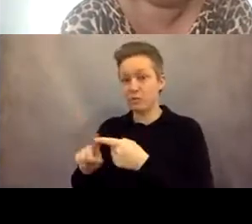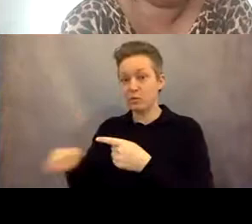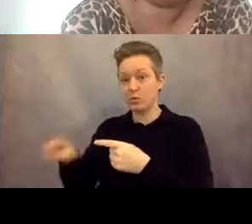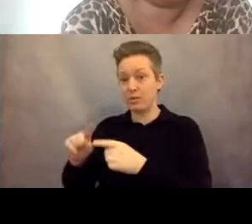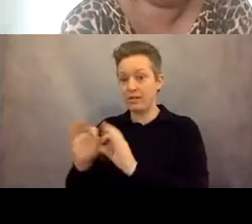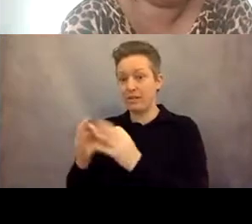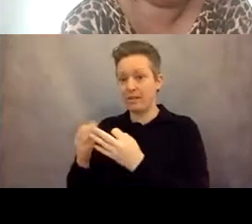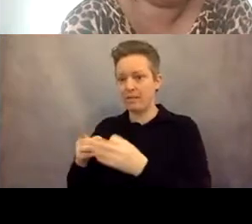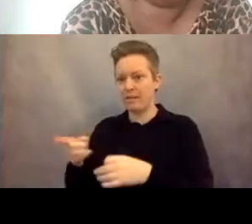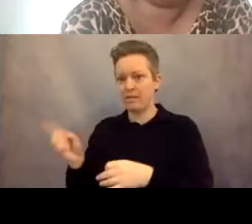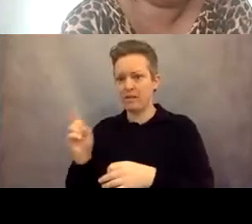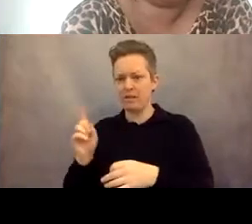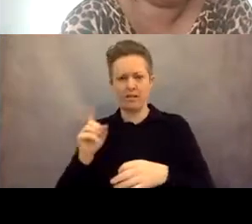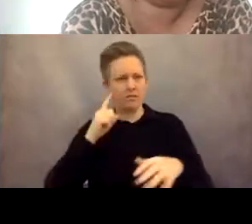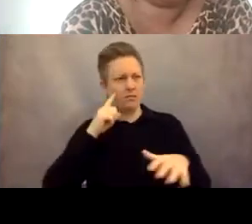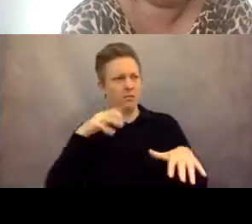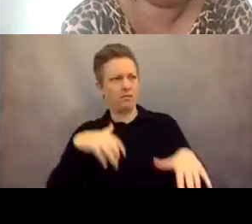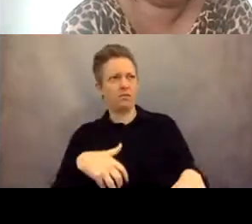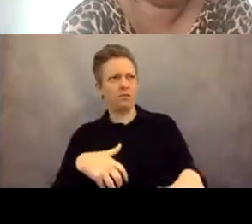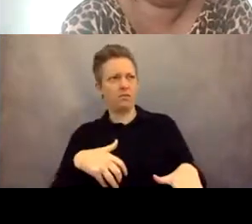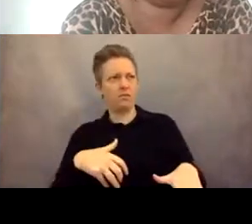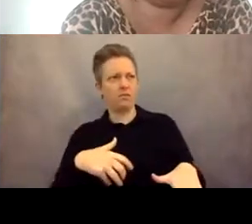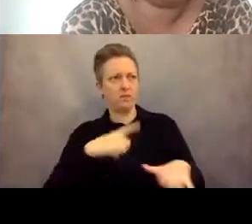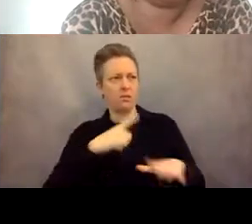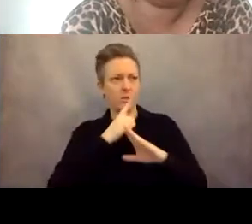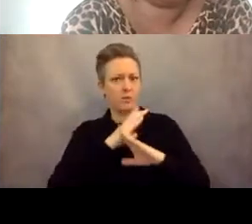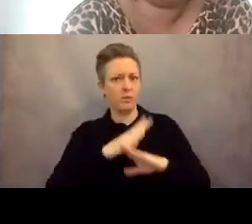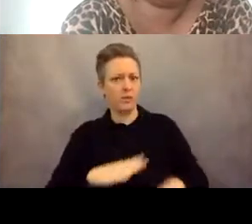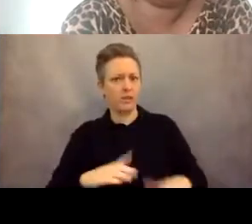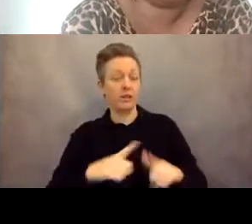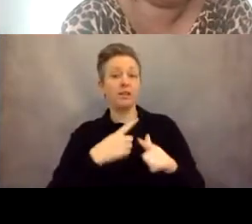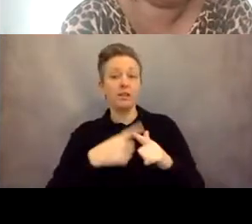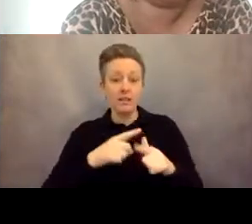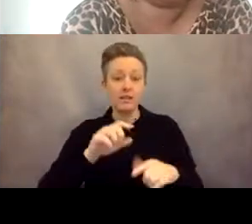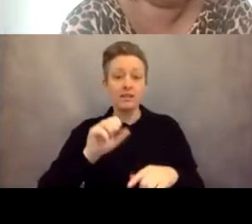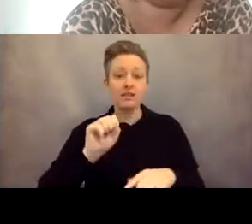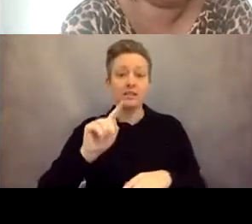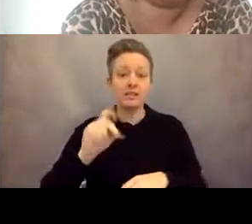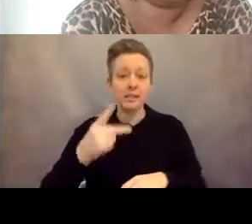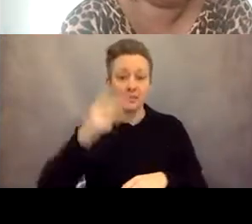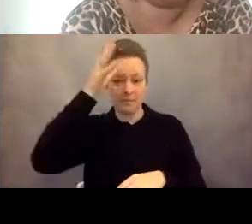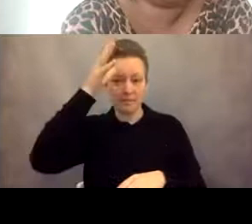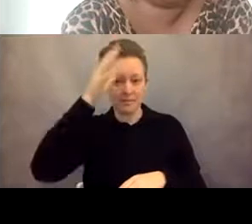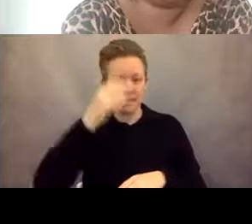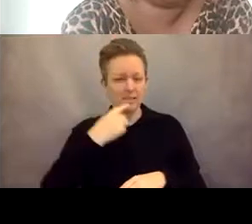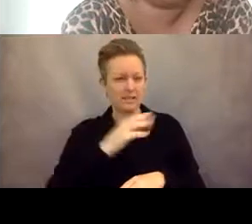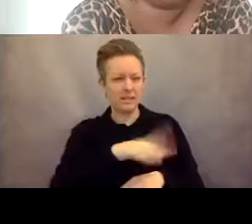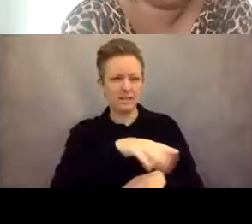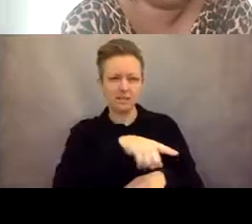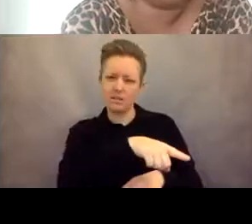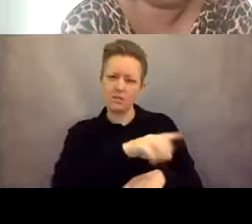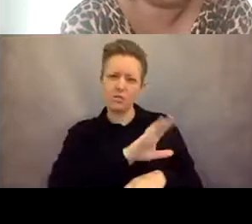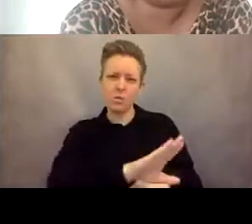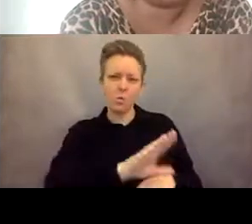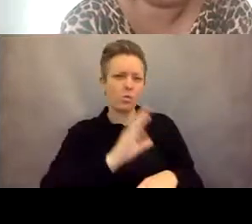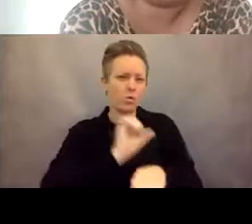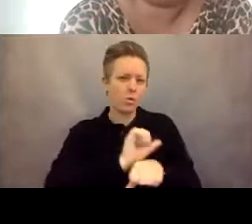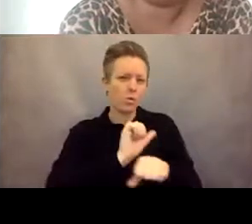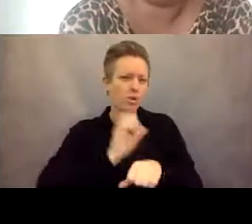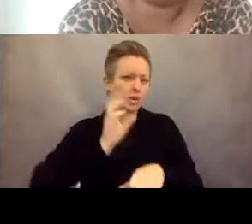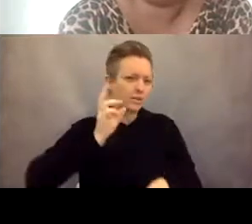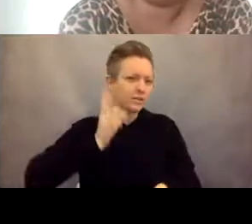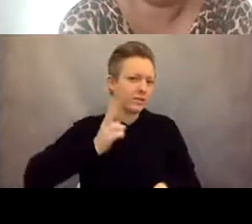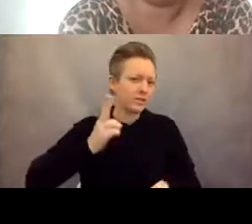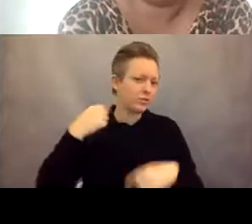very uncomfortable pause happened. And ultimately it was my stepfather-in-law who said, "Are you sure all this trauma work hasn't gotten to you?" And honestly, this